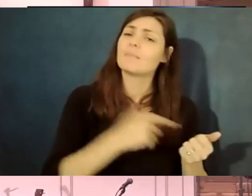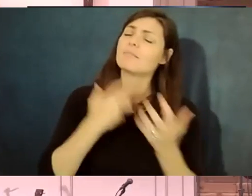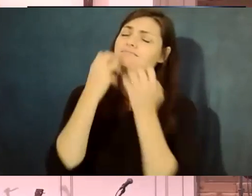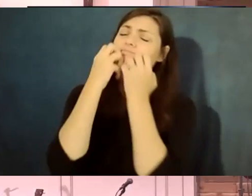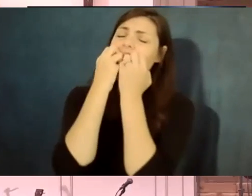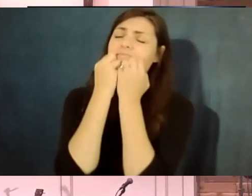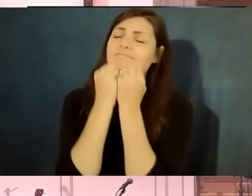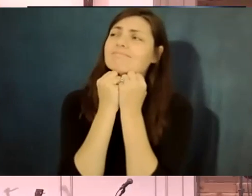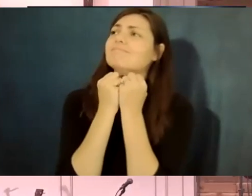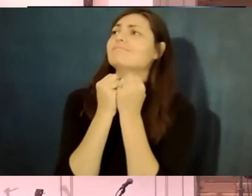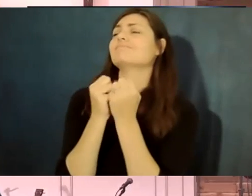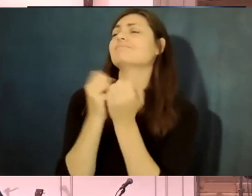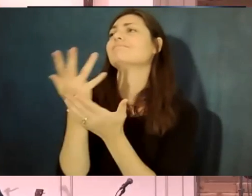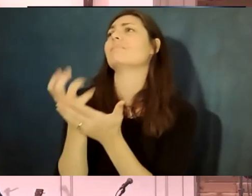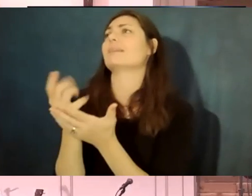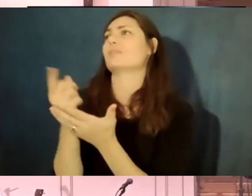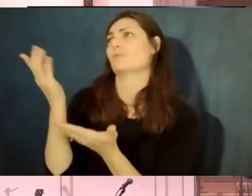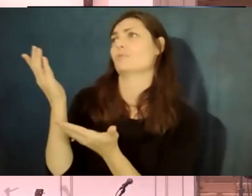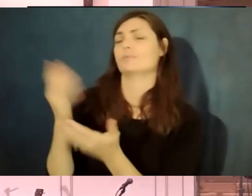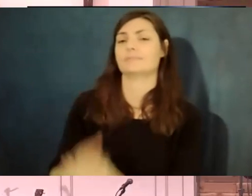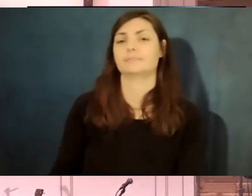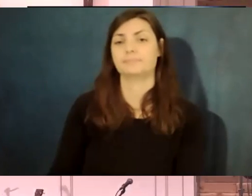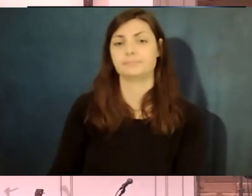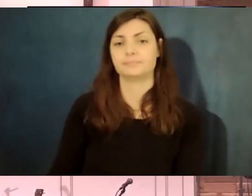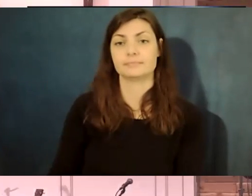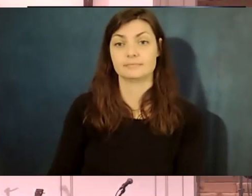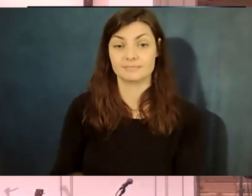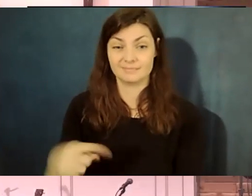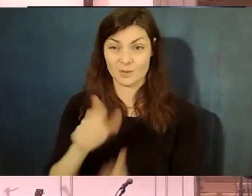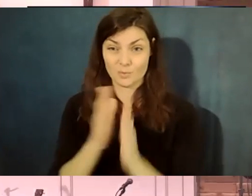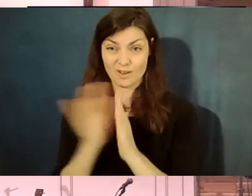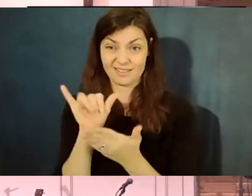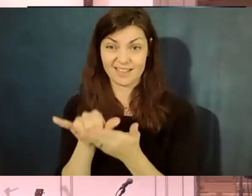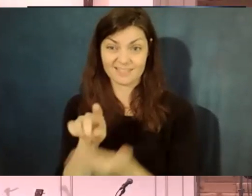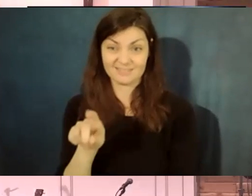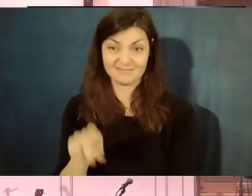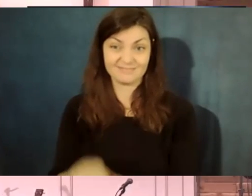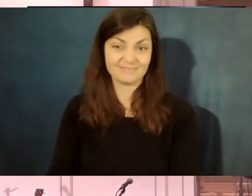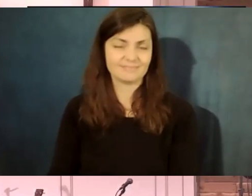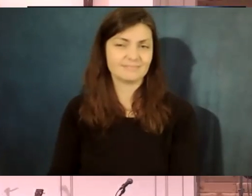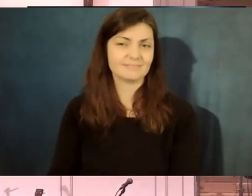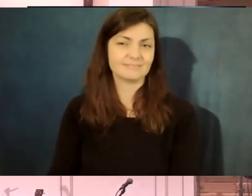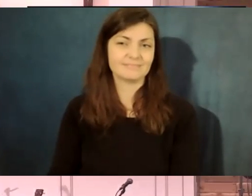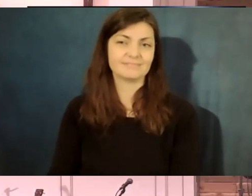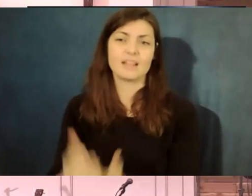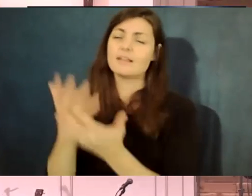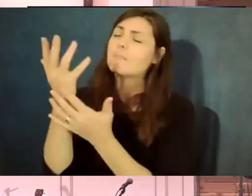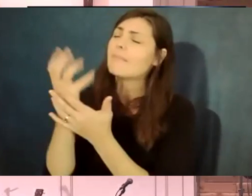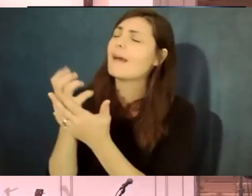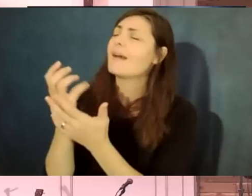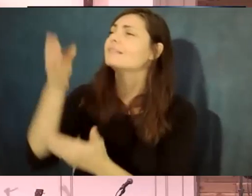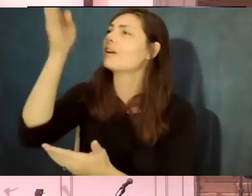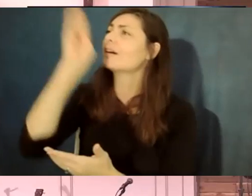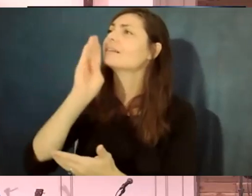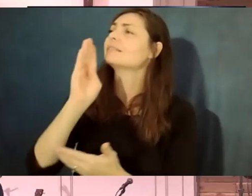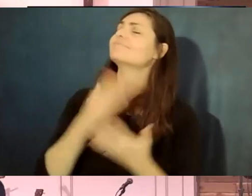desperately crying out to you. When was the last time you prayed with desperation? Called for God's grace. He,